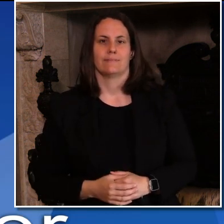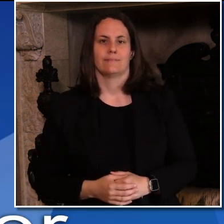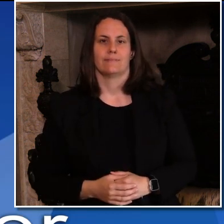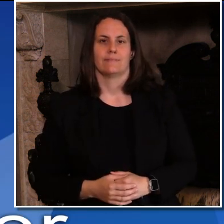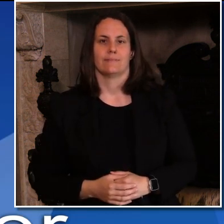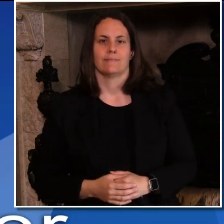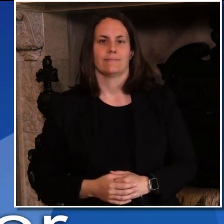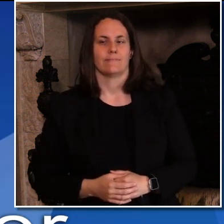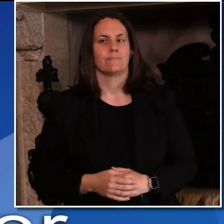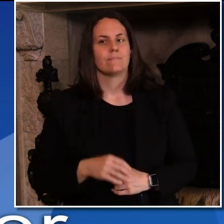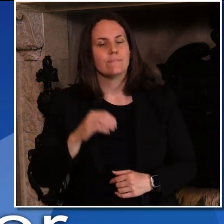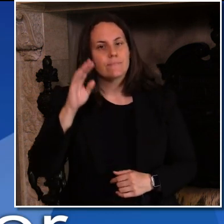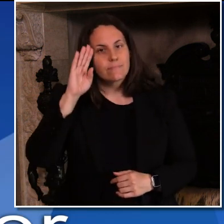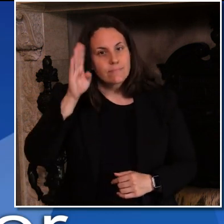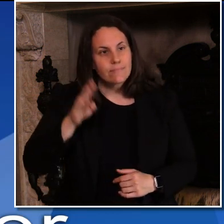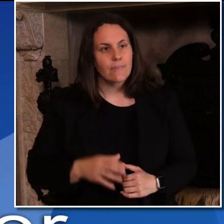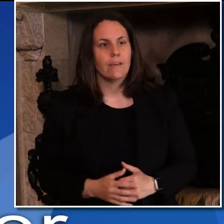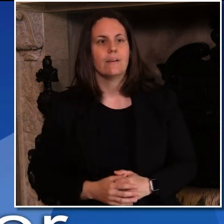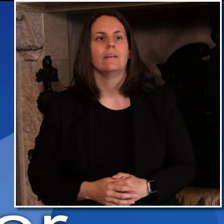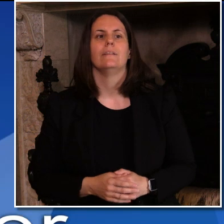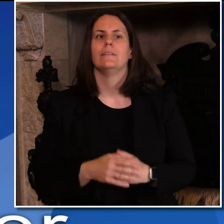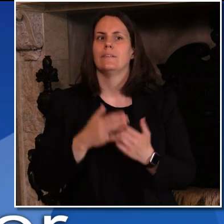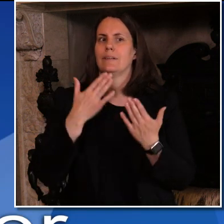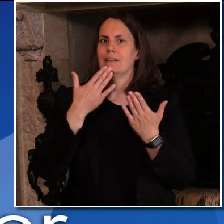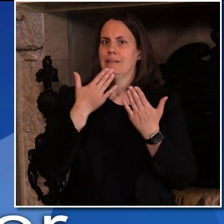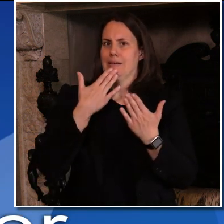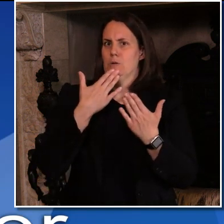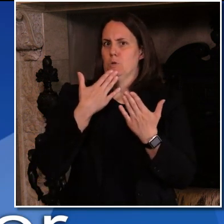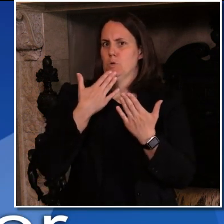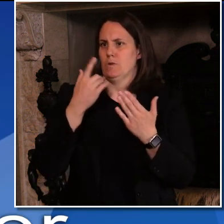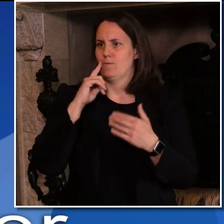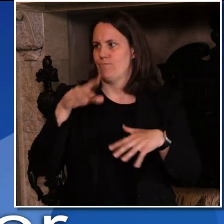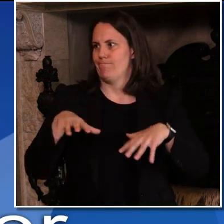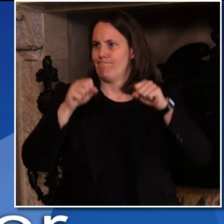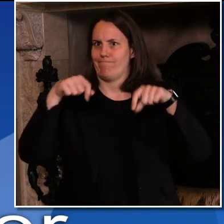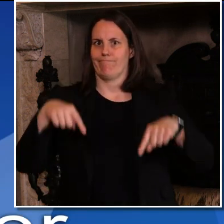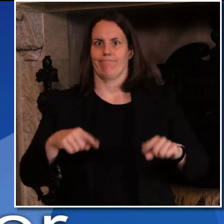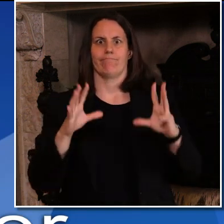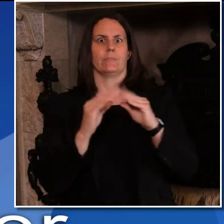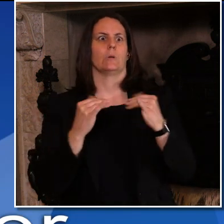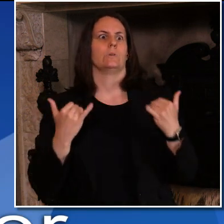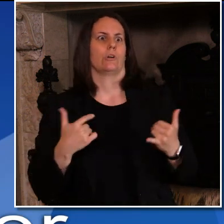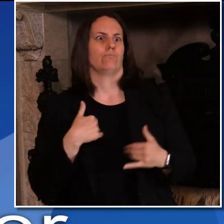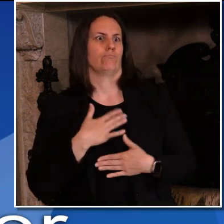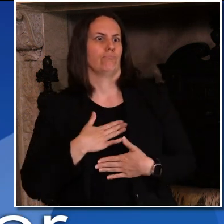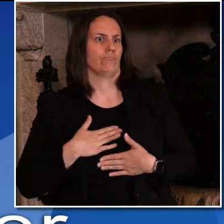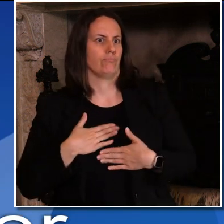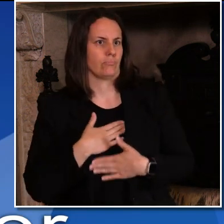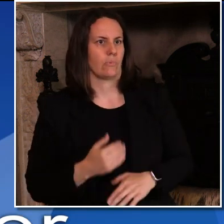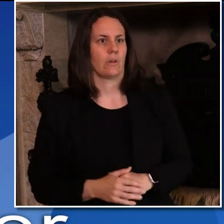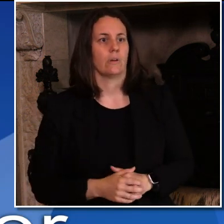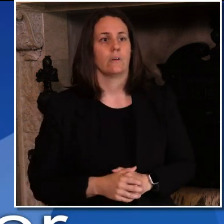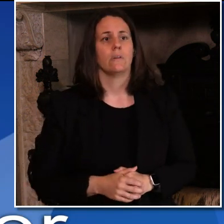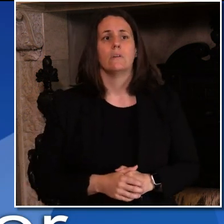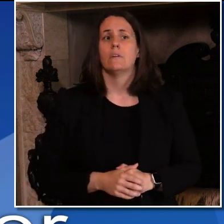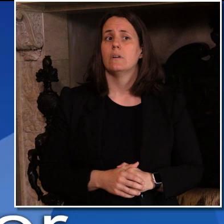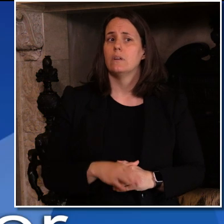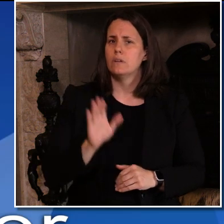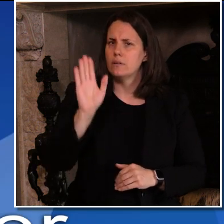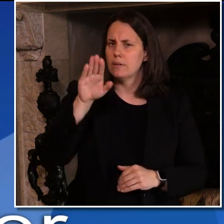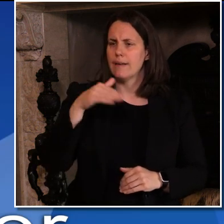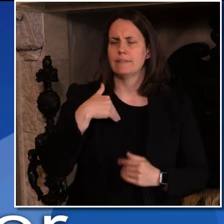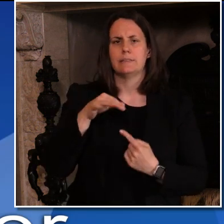Hi. Thanks for doing this call today. Governor, the May 12th special election's a couple weeks out. Can you give an update on where